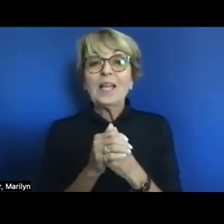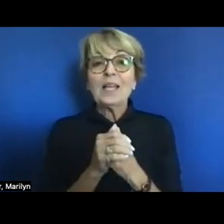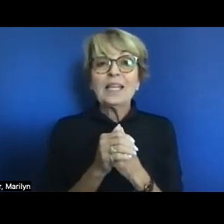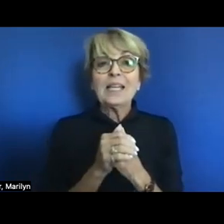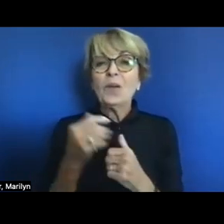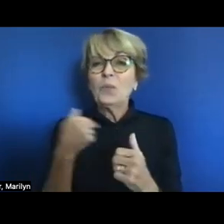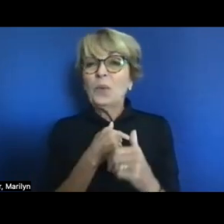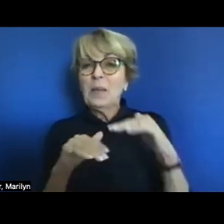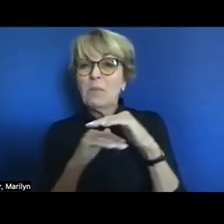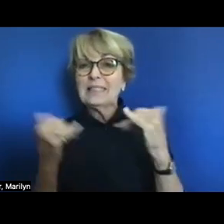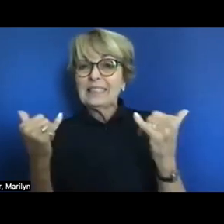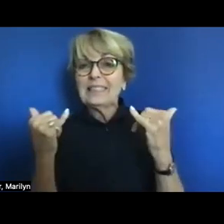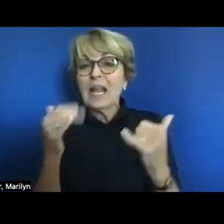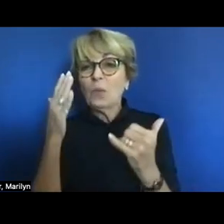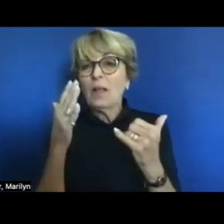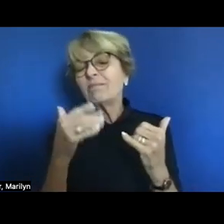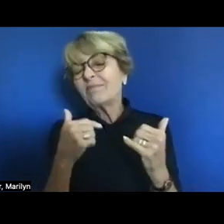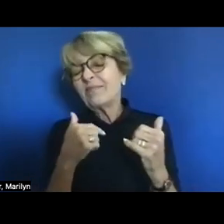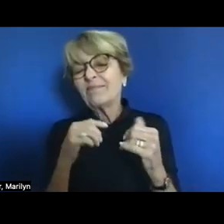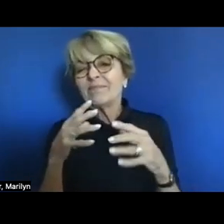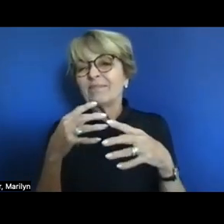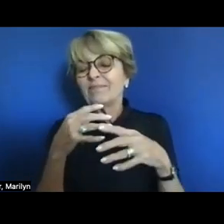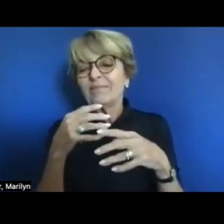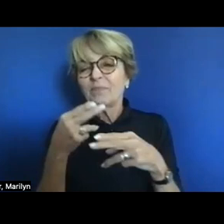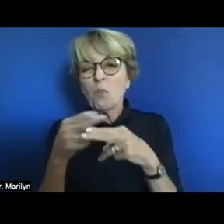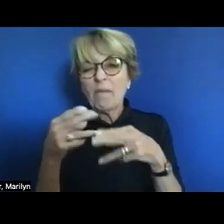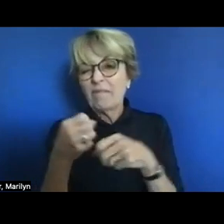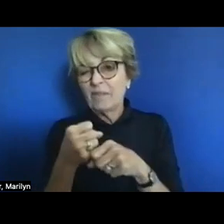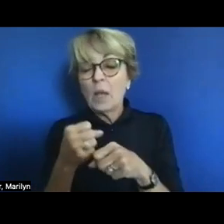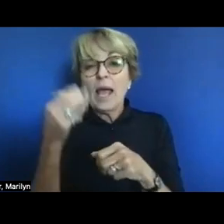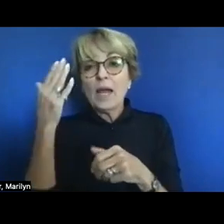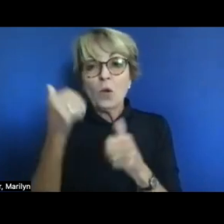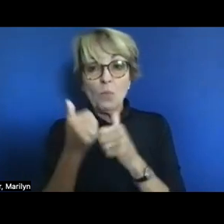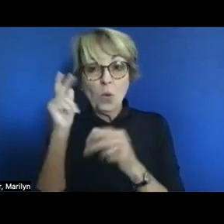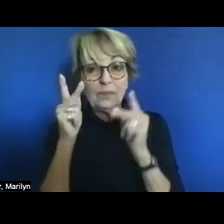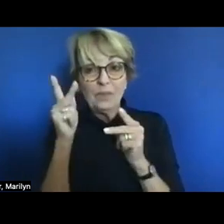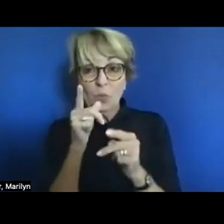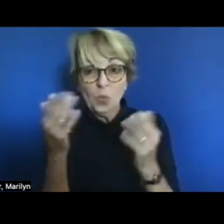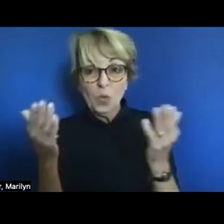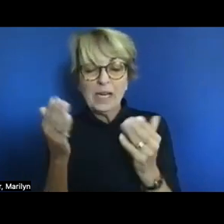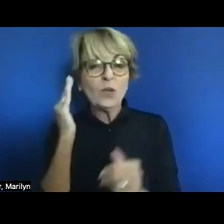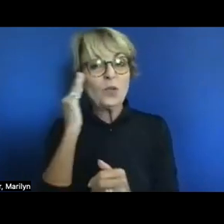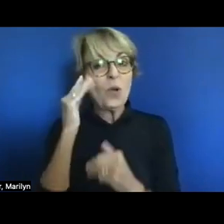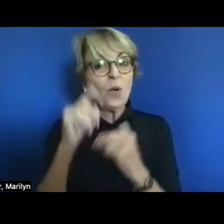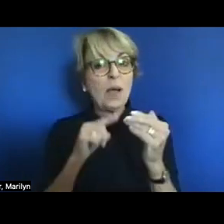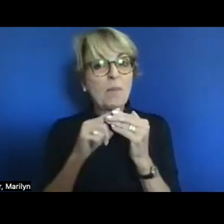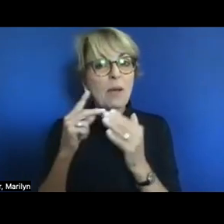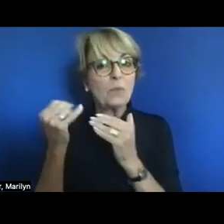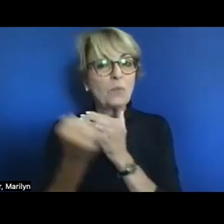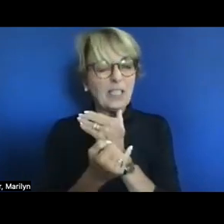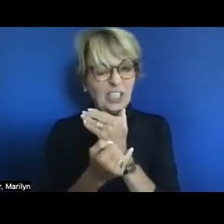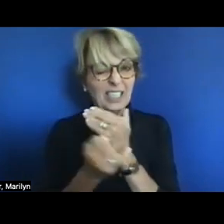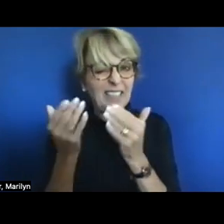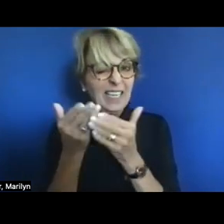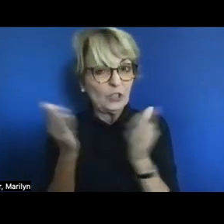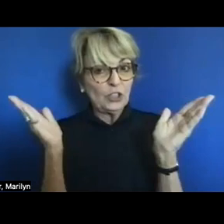We basically today are going to talk. I'll do a brief overview. I know most folks that are here know about the project in general, but I'll